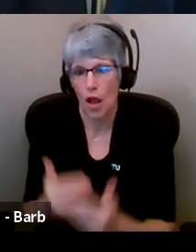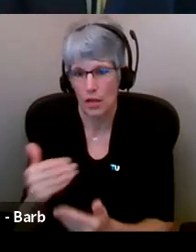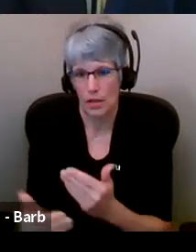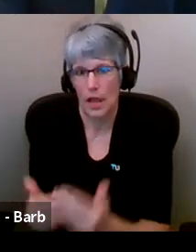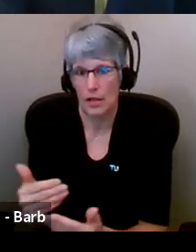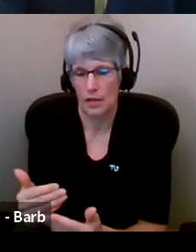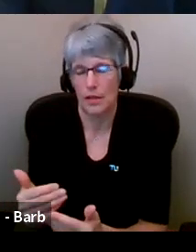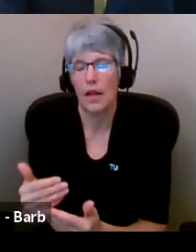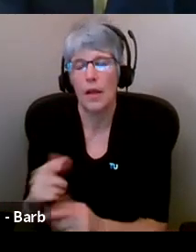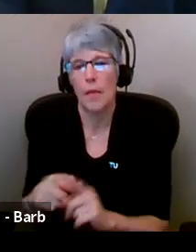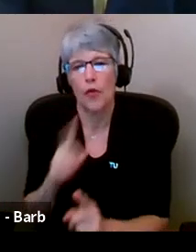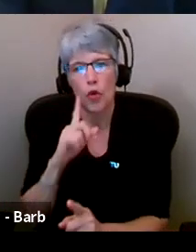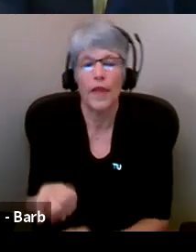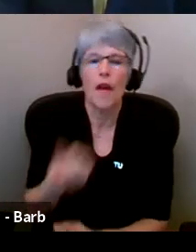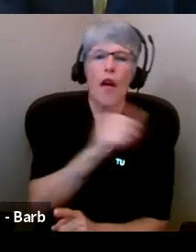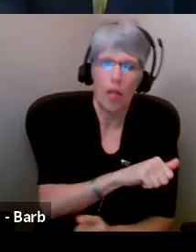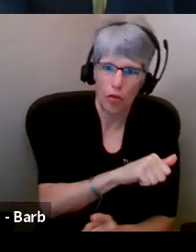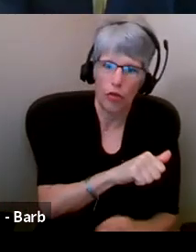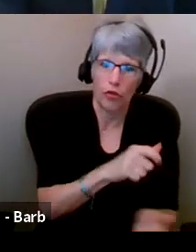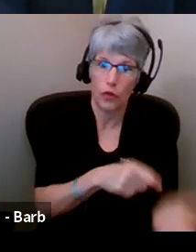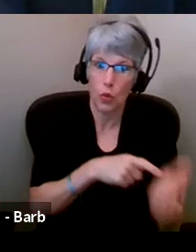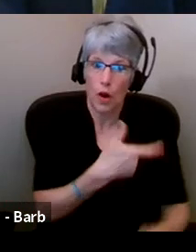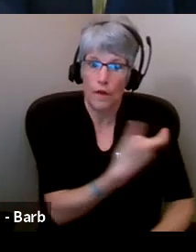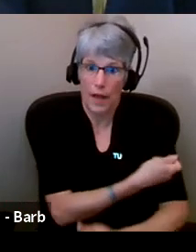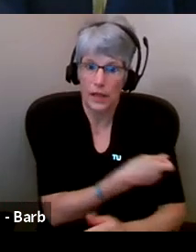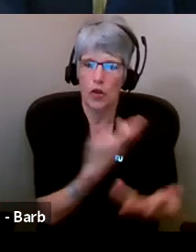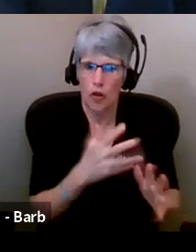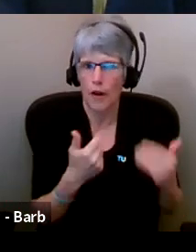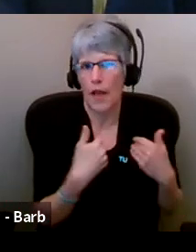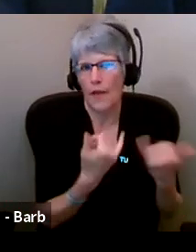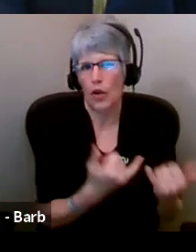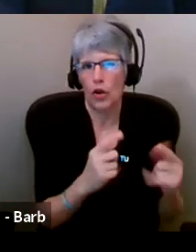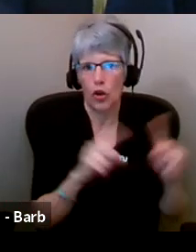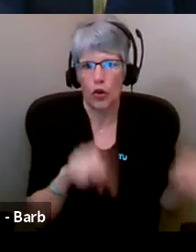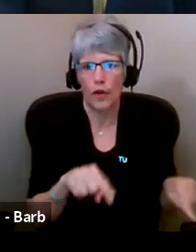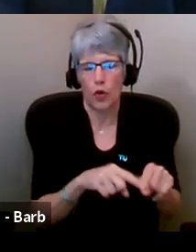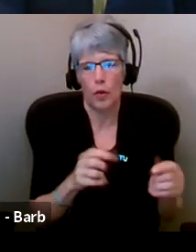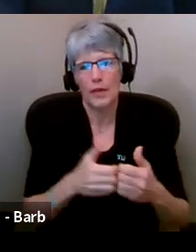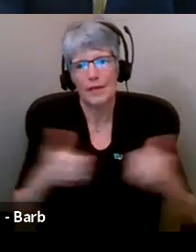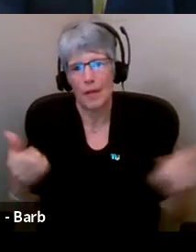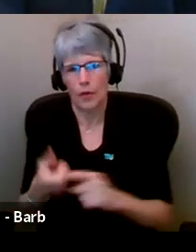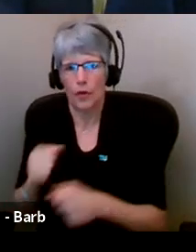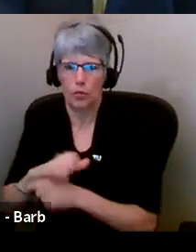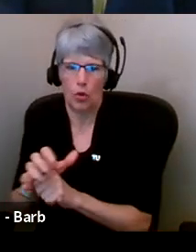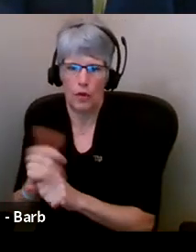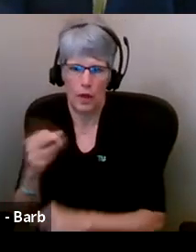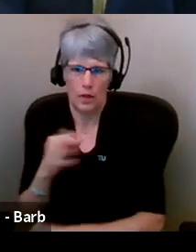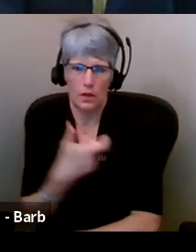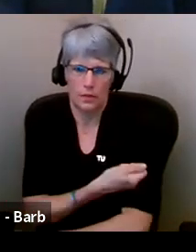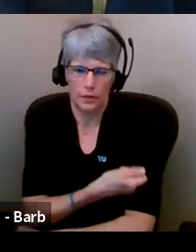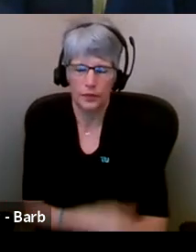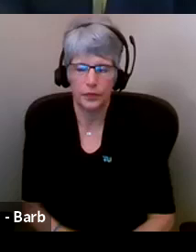required vaccines, just a reminder that there is a current form that's separate that's required for them.